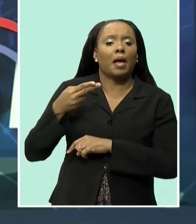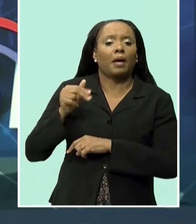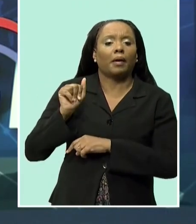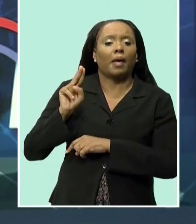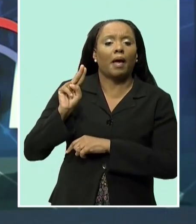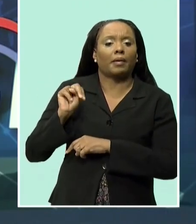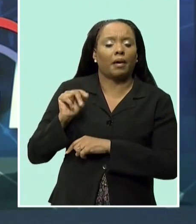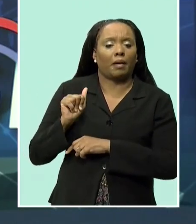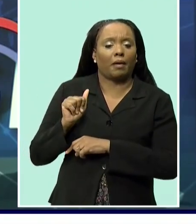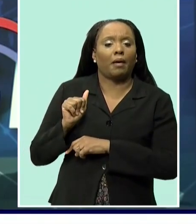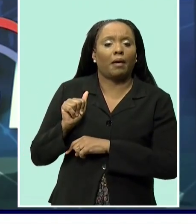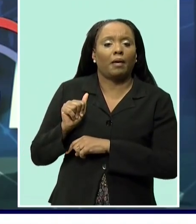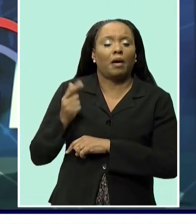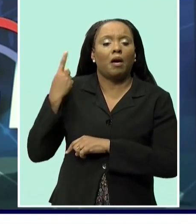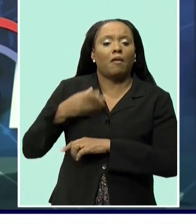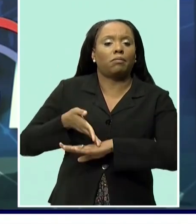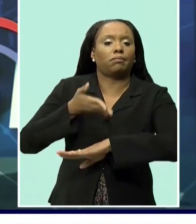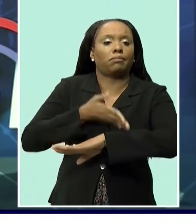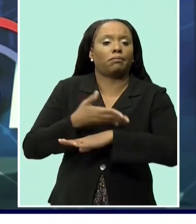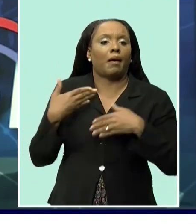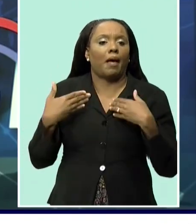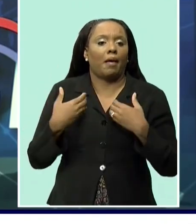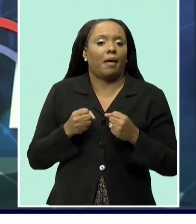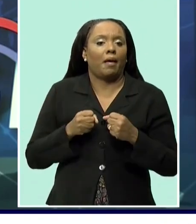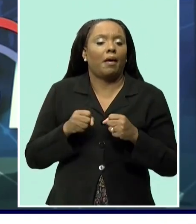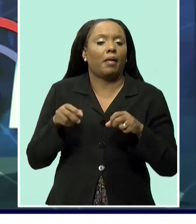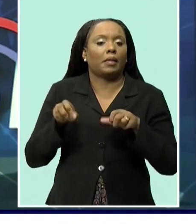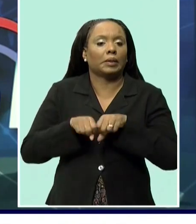which is under strain as a result of a shortage.